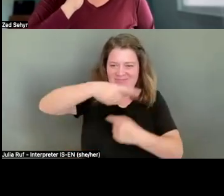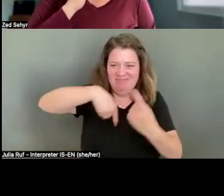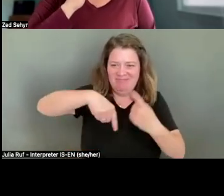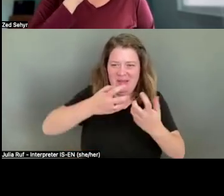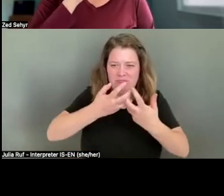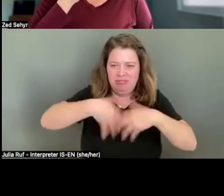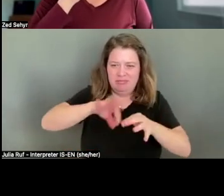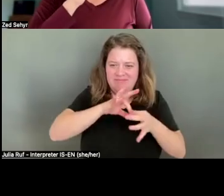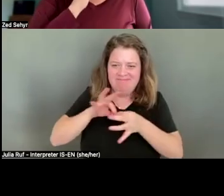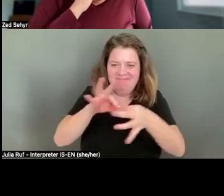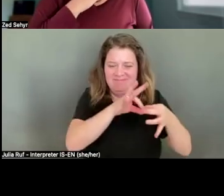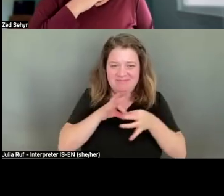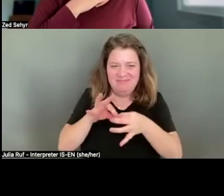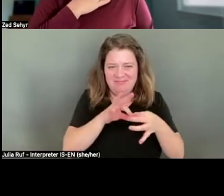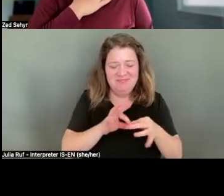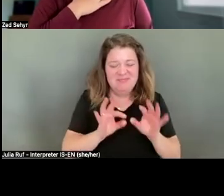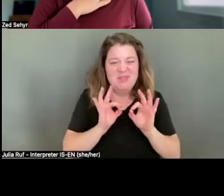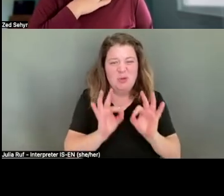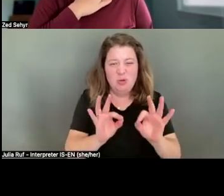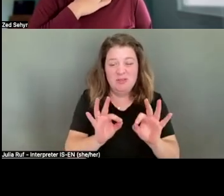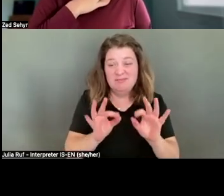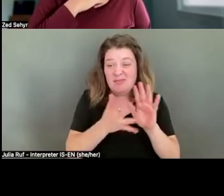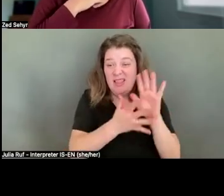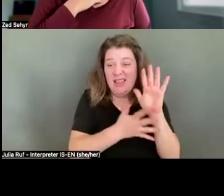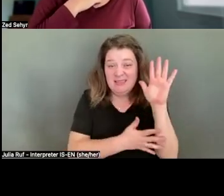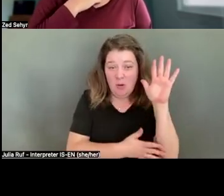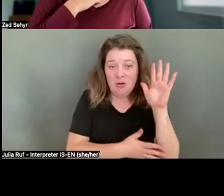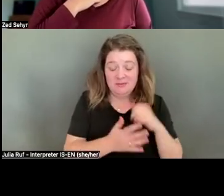semantic connectivity is distributed across the lexicon.